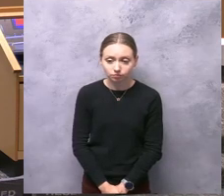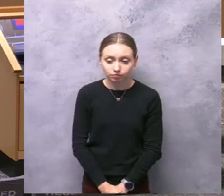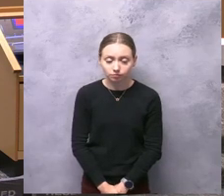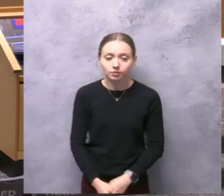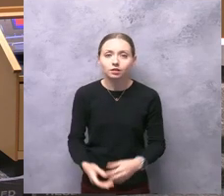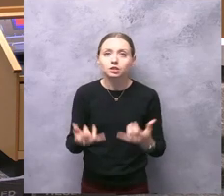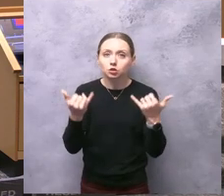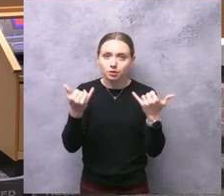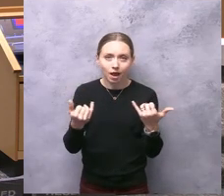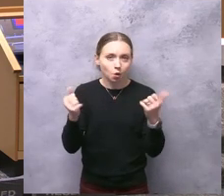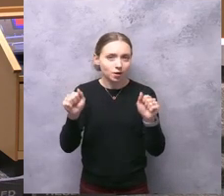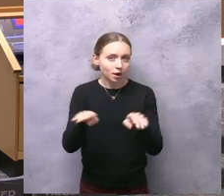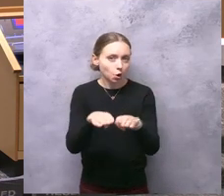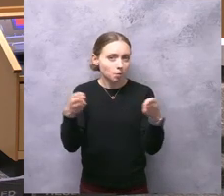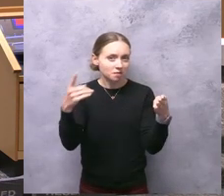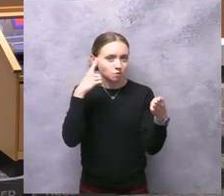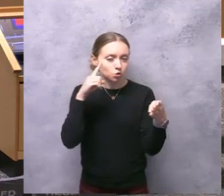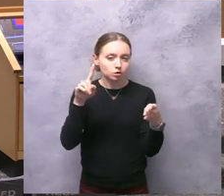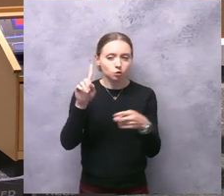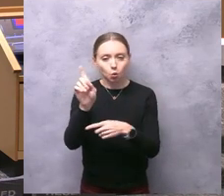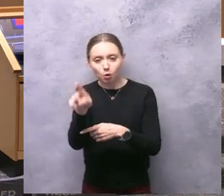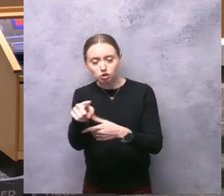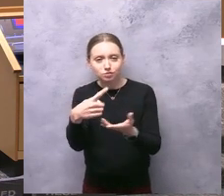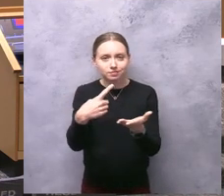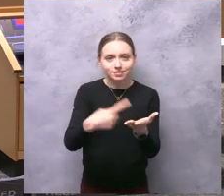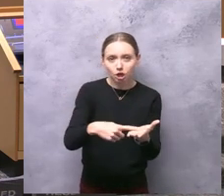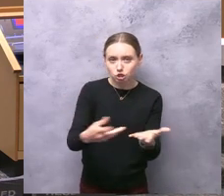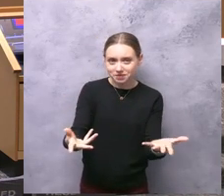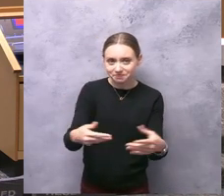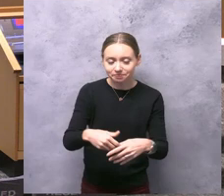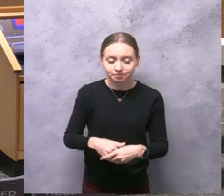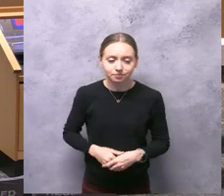Now we can open for questions, discussion.